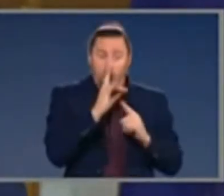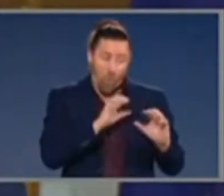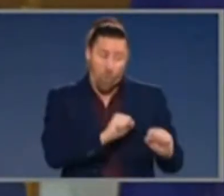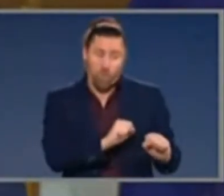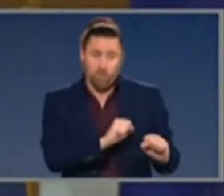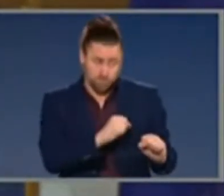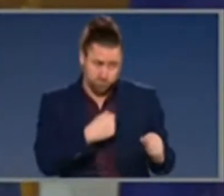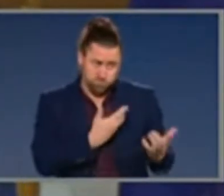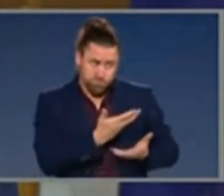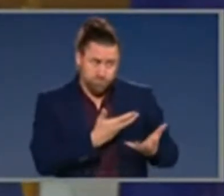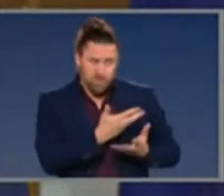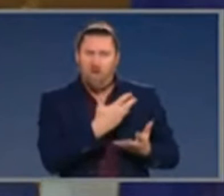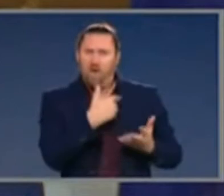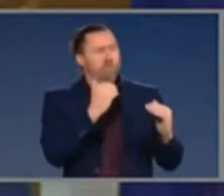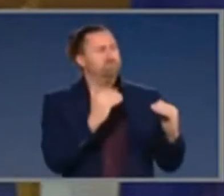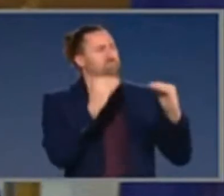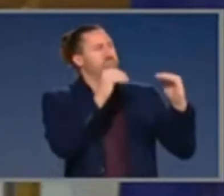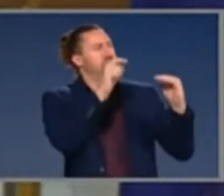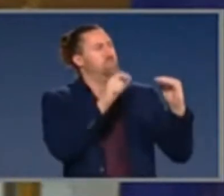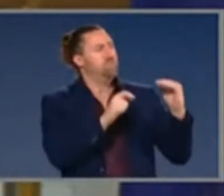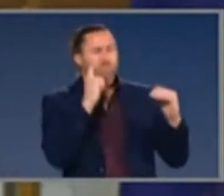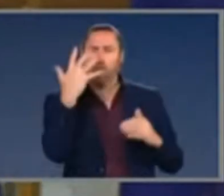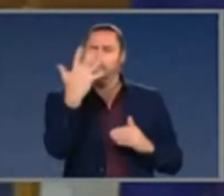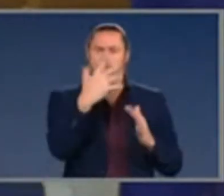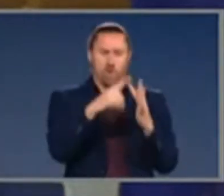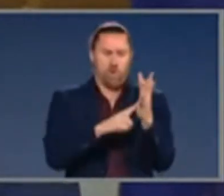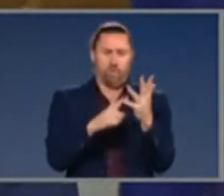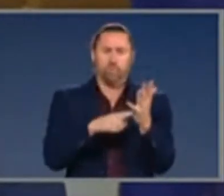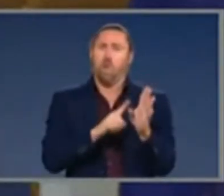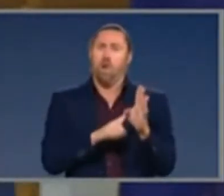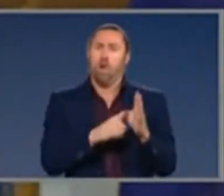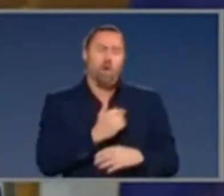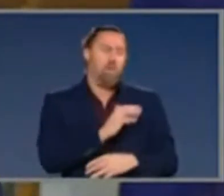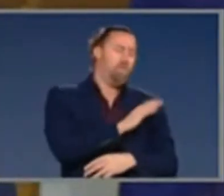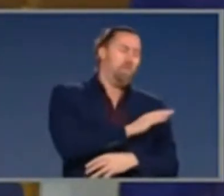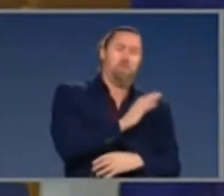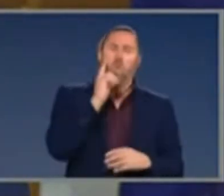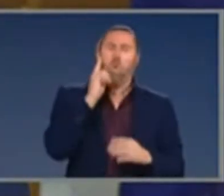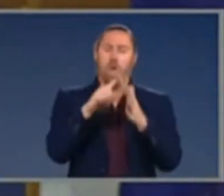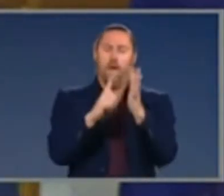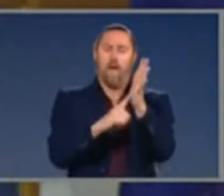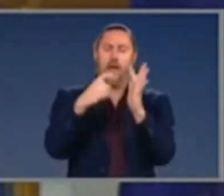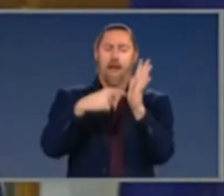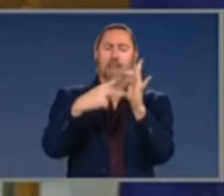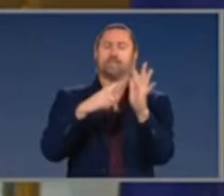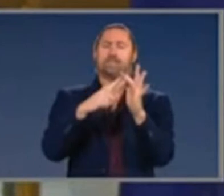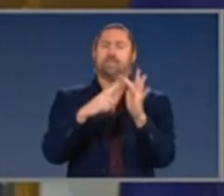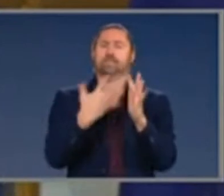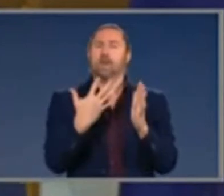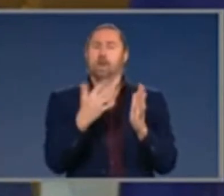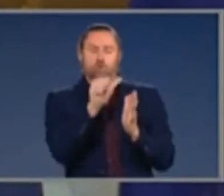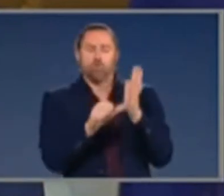in the Victorian Health Department, I think on the 15th of July, wondering what they were doing with elective surgery. I've had many